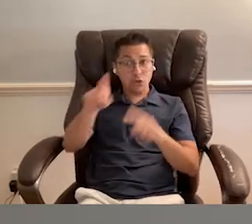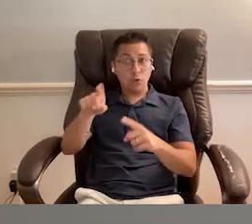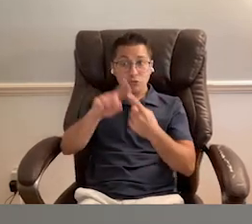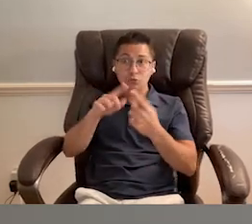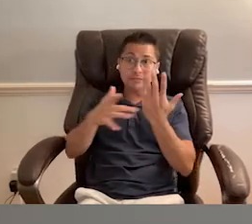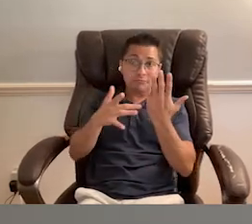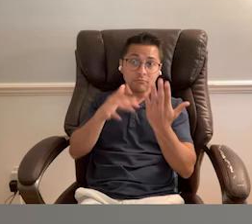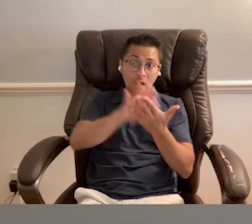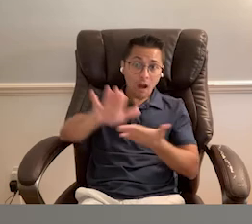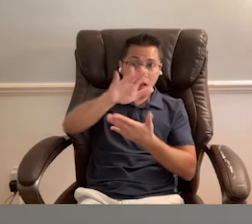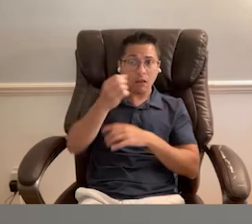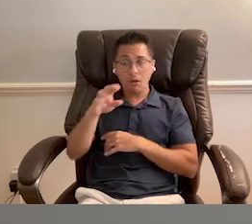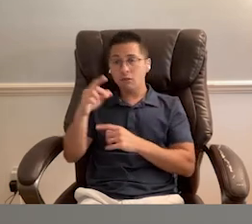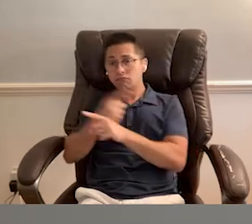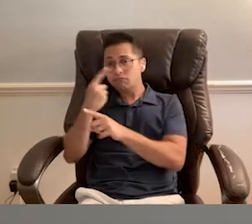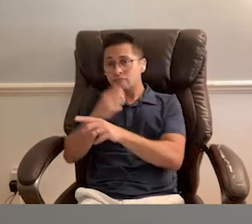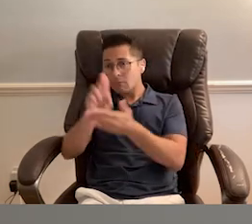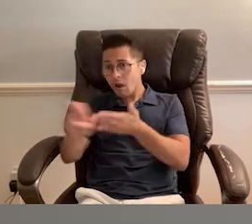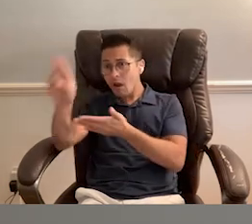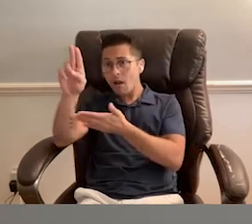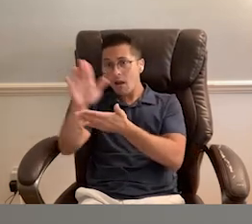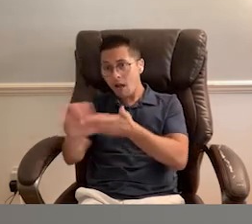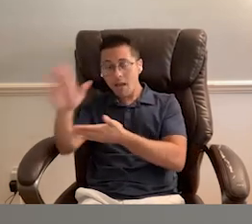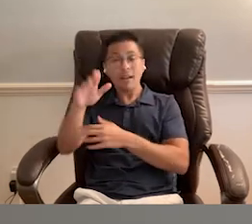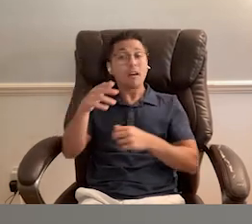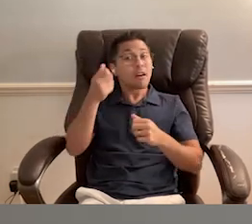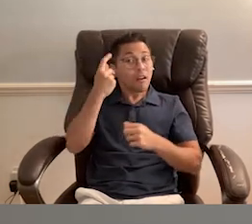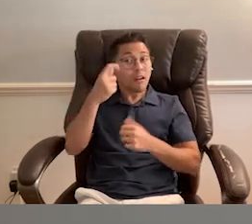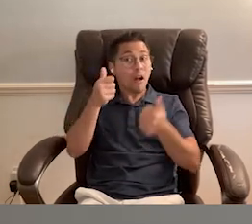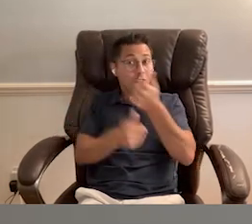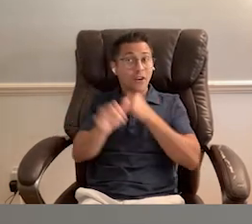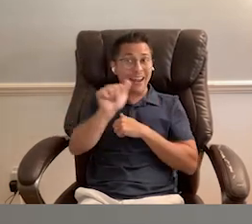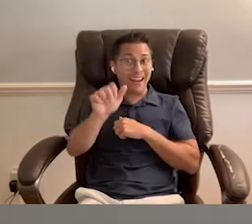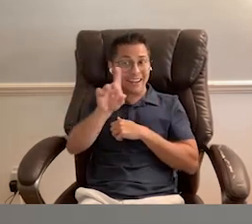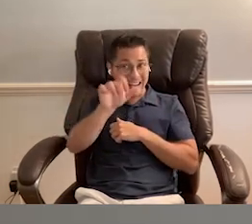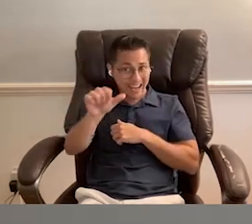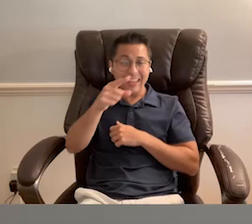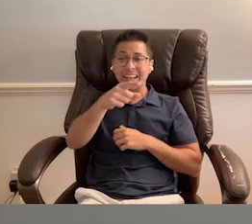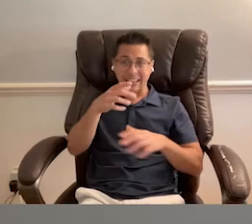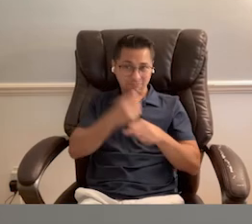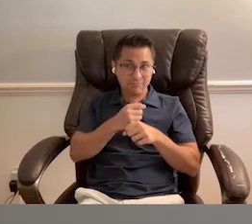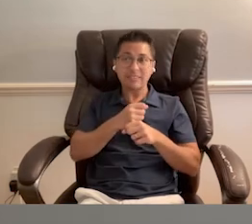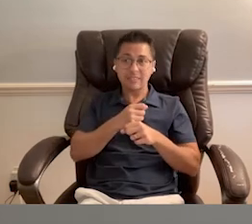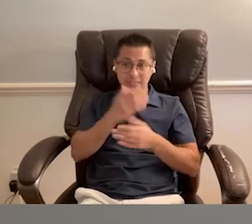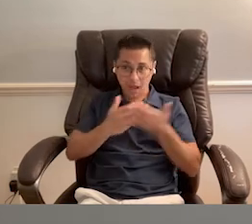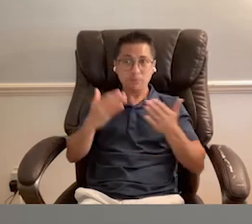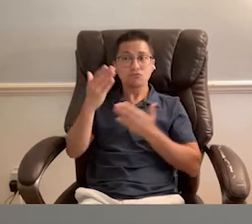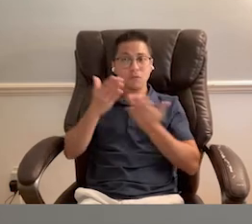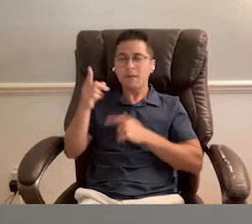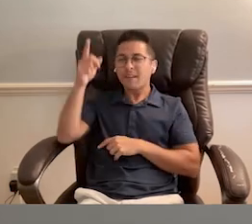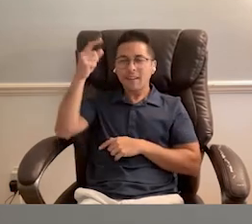to a technical college or a college or university under the Americans with Disabilities Act, he's entitled to some services, but they